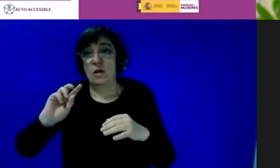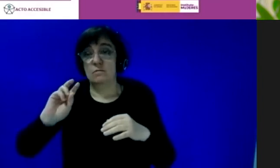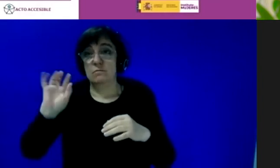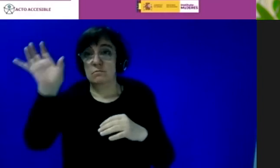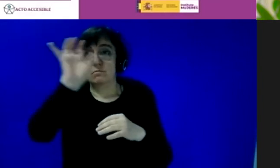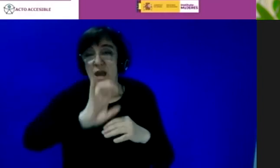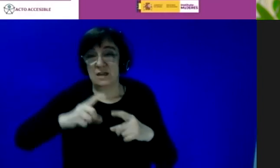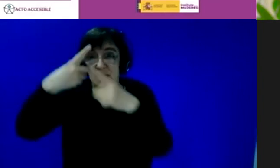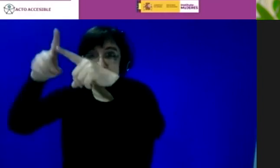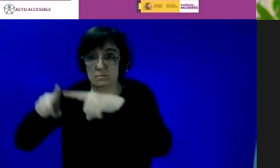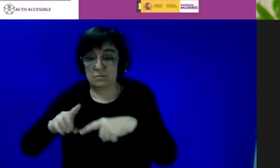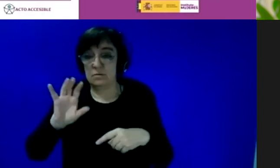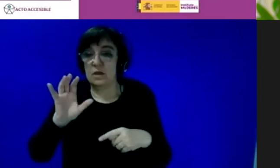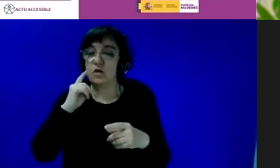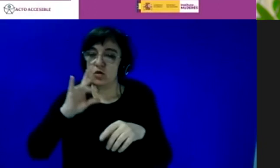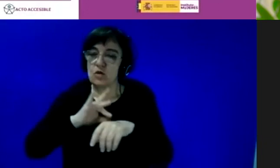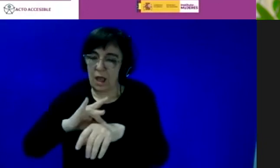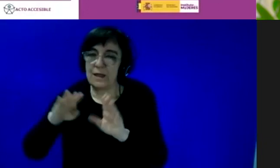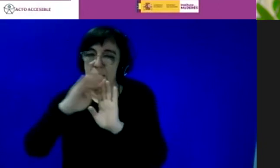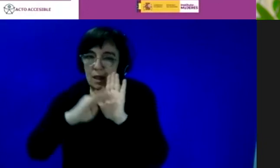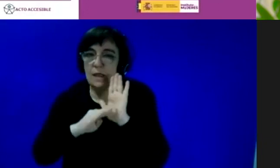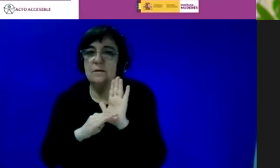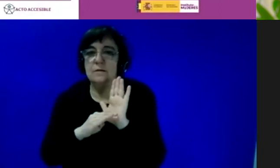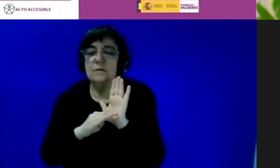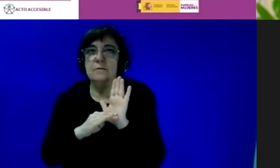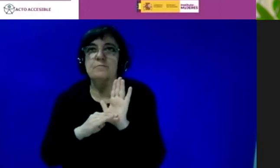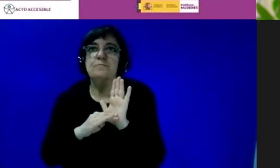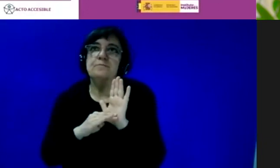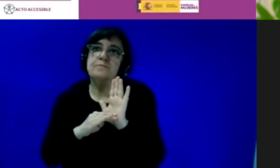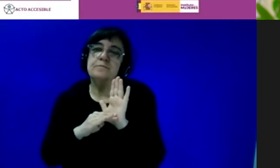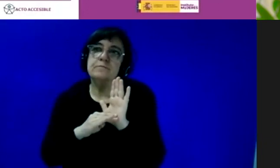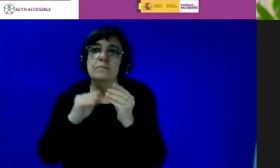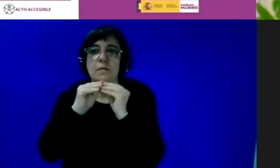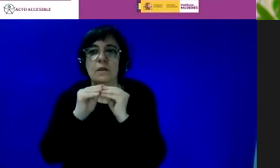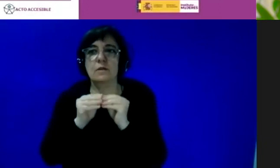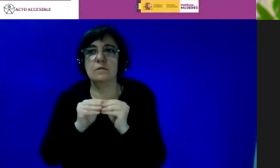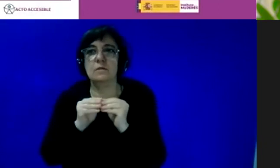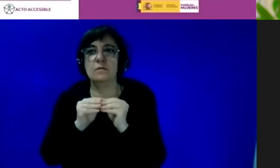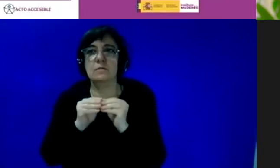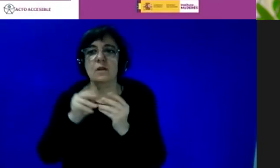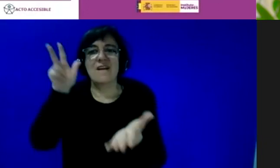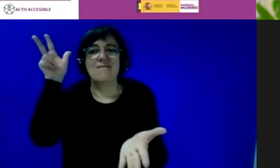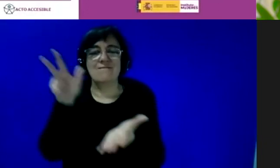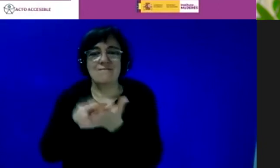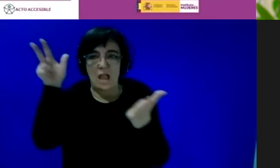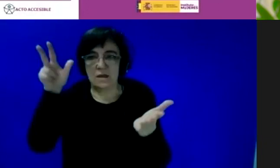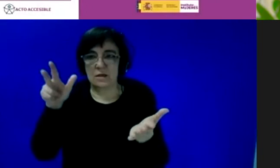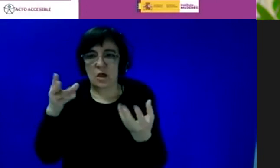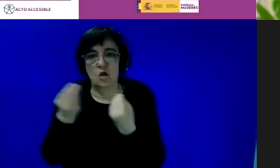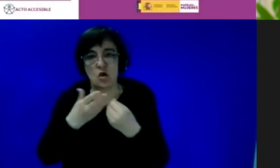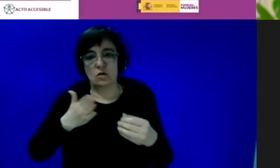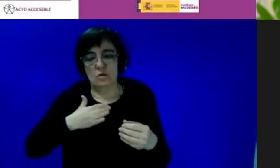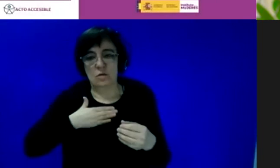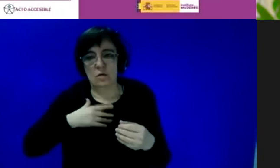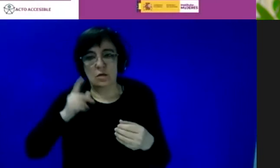it can also be used to help women and girls with disabilities and mothers of persons with disabilities in other situations